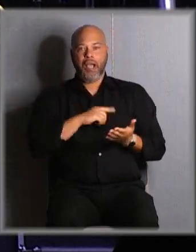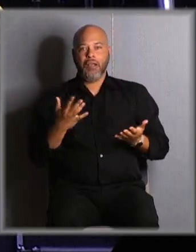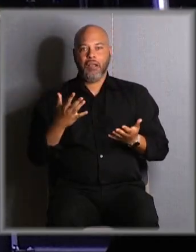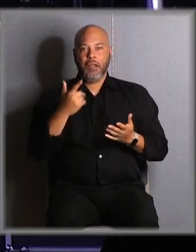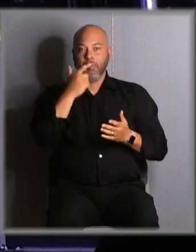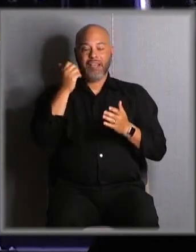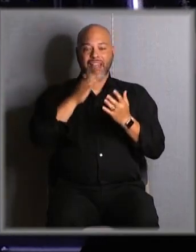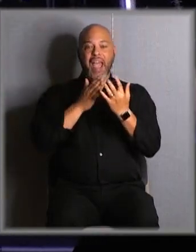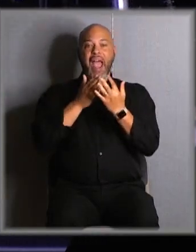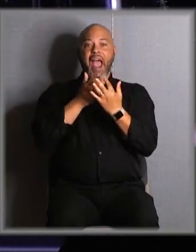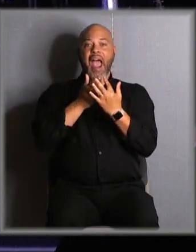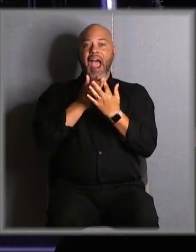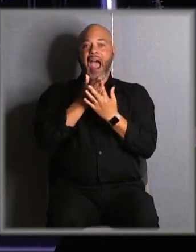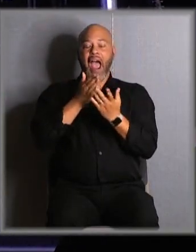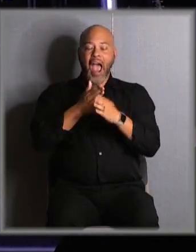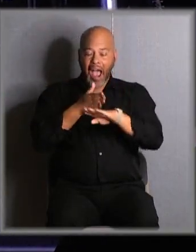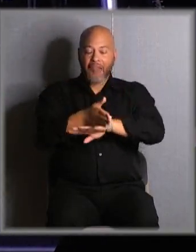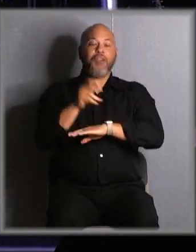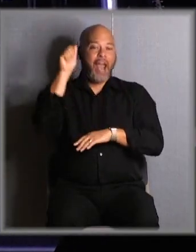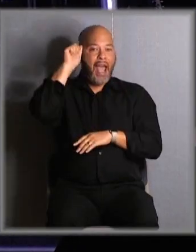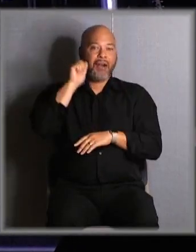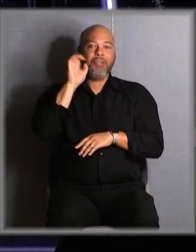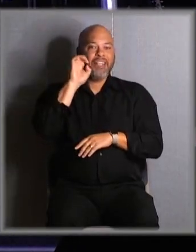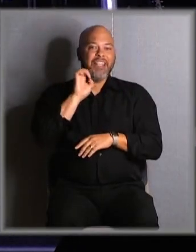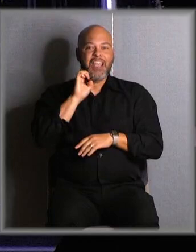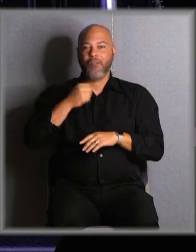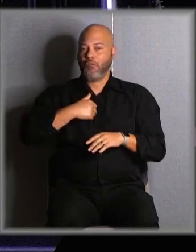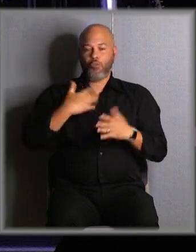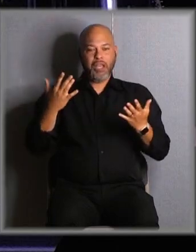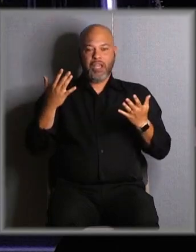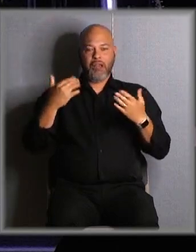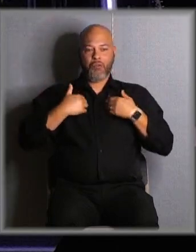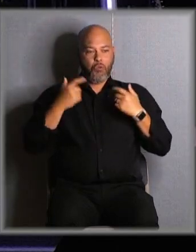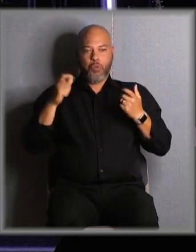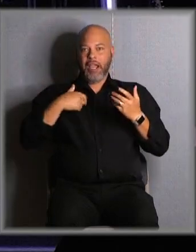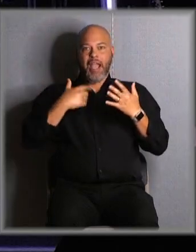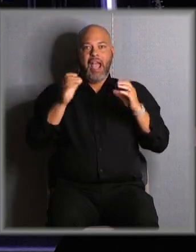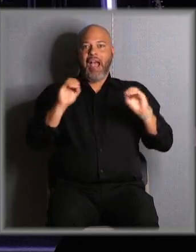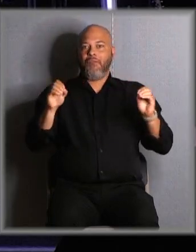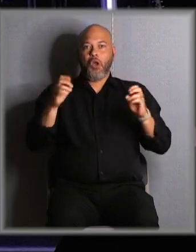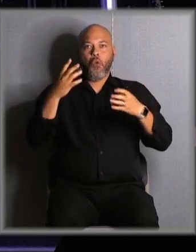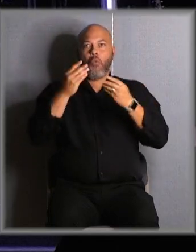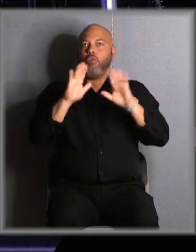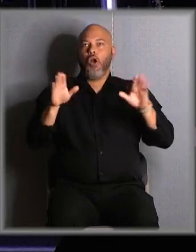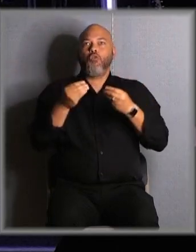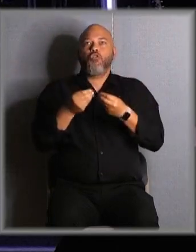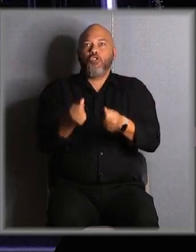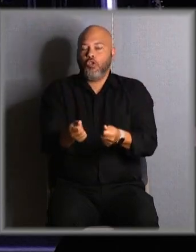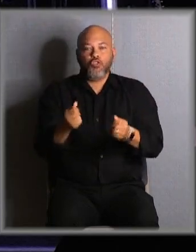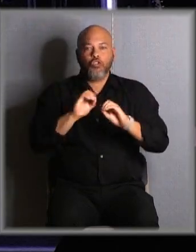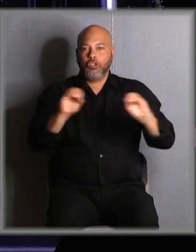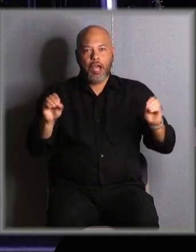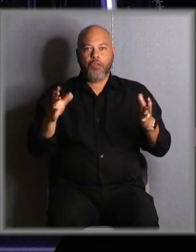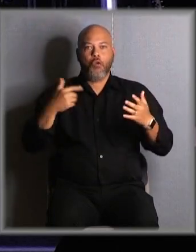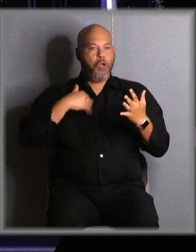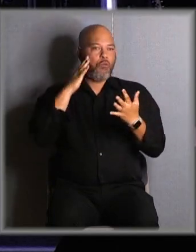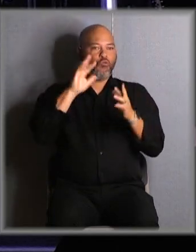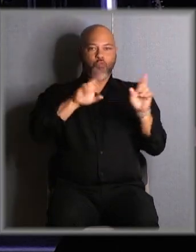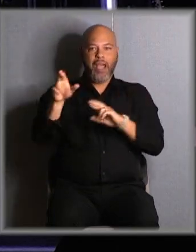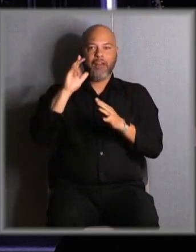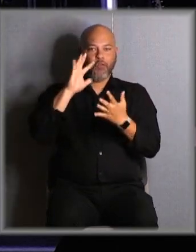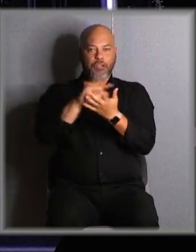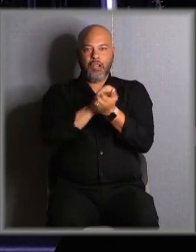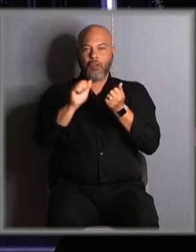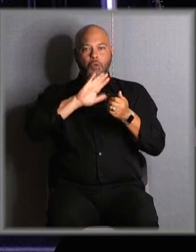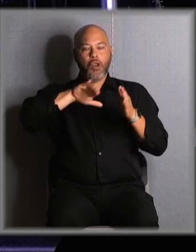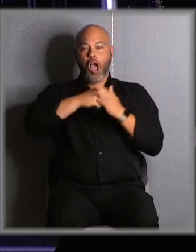the fall of man, we were all doomed. We was all destined. We was all getting ready to be destroyed. We was all headed